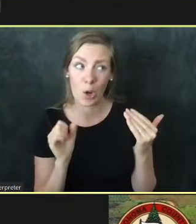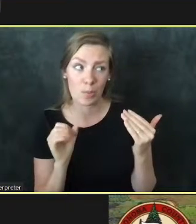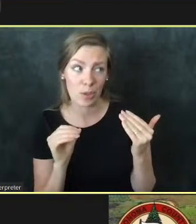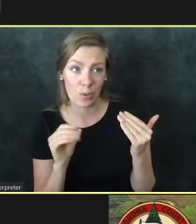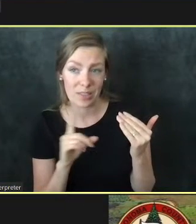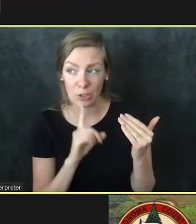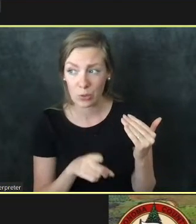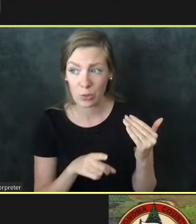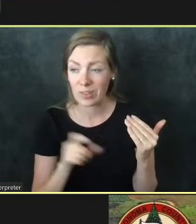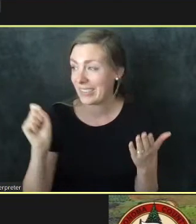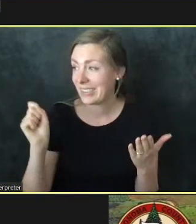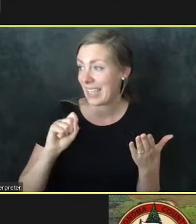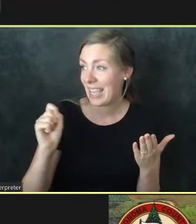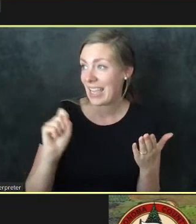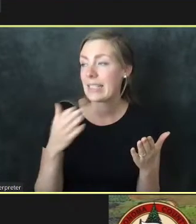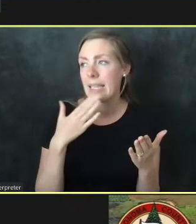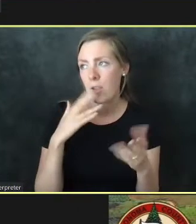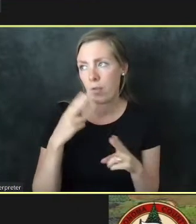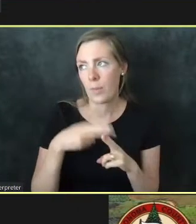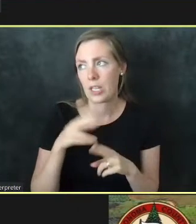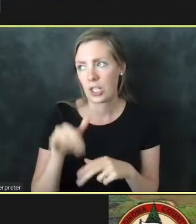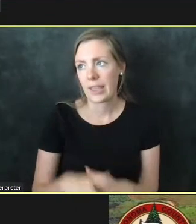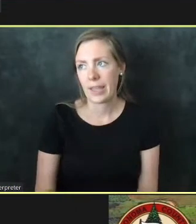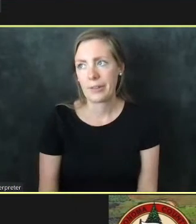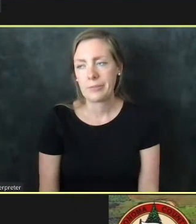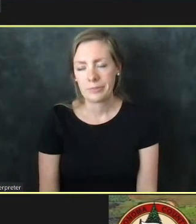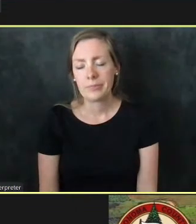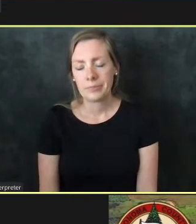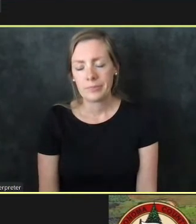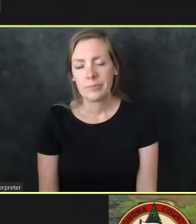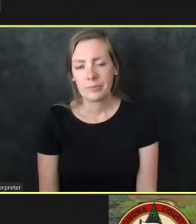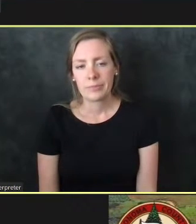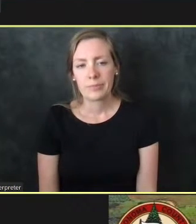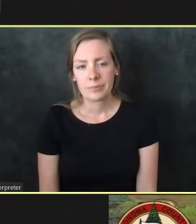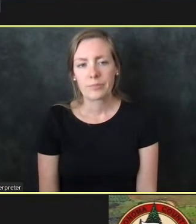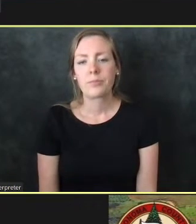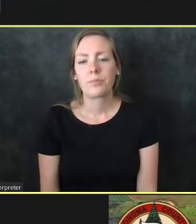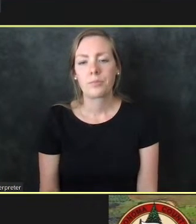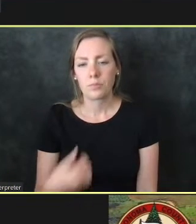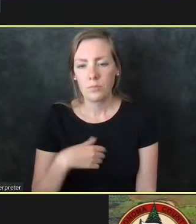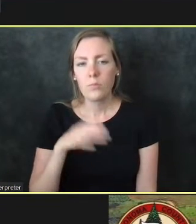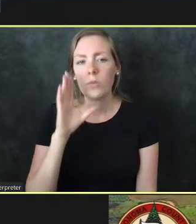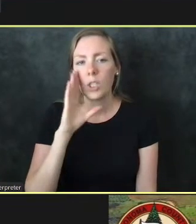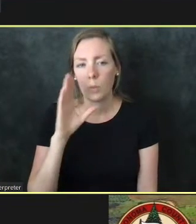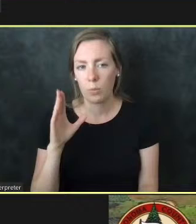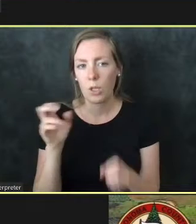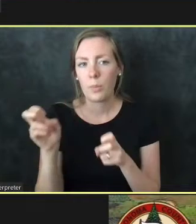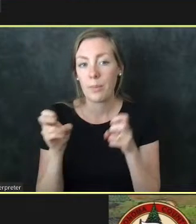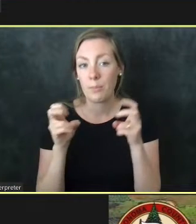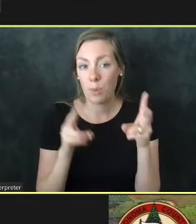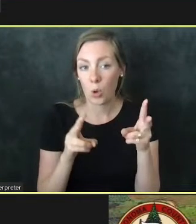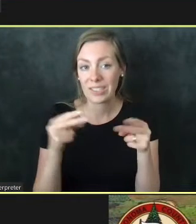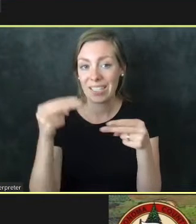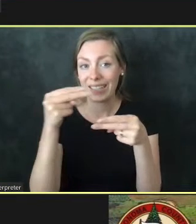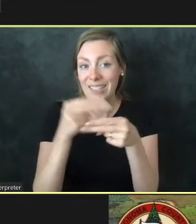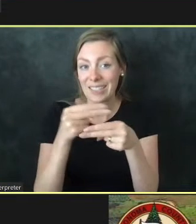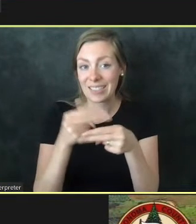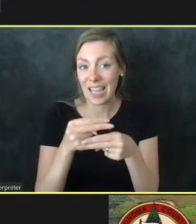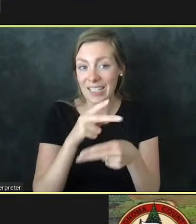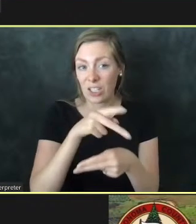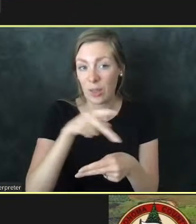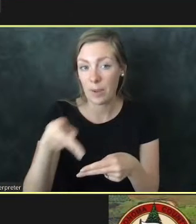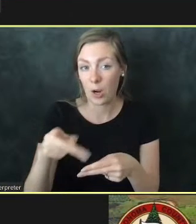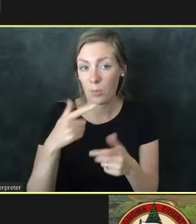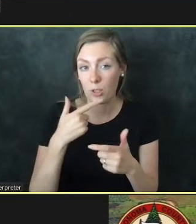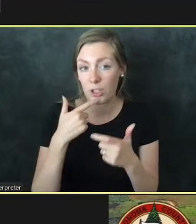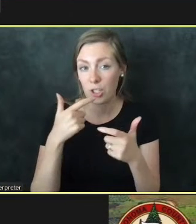confirm? Yeah, thank you for bringing that one up. alguien by the estaba way. I pidiendo wanted to make que sure las clear that pantallas we will con be making toda the la slides información available. We va a posted estar those on our disponible. website, Espero que sí, para